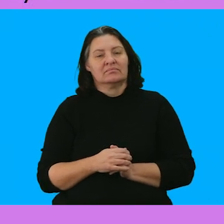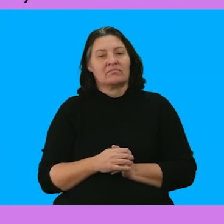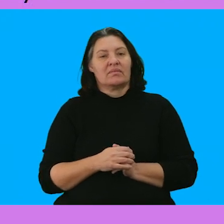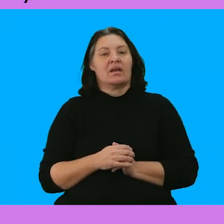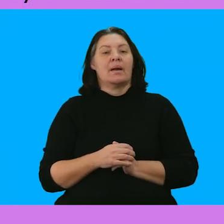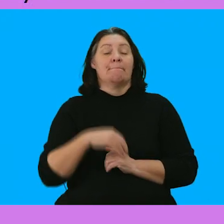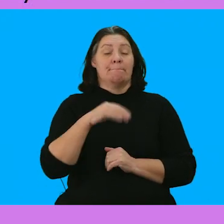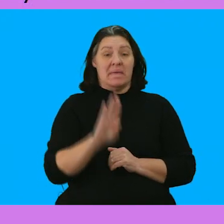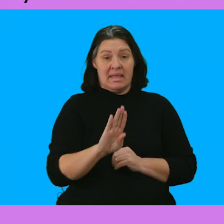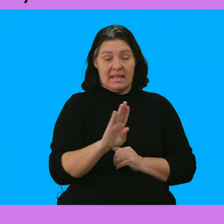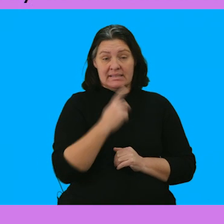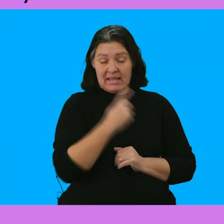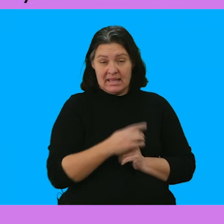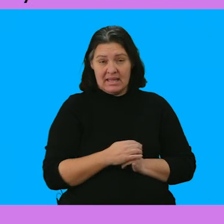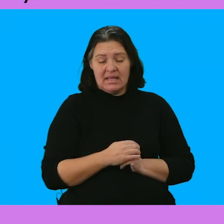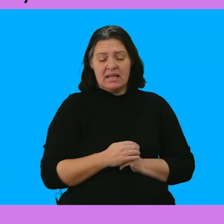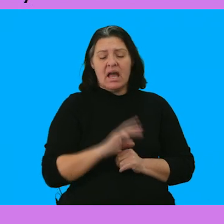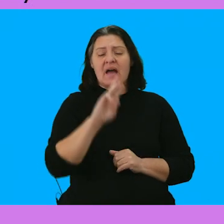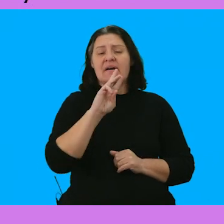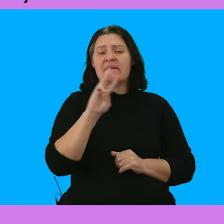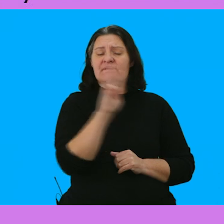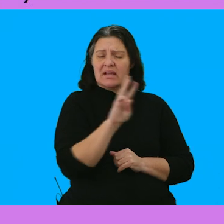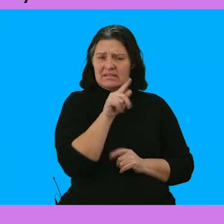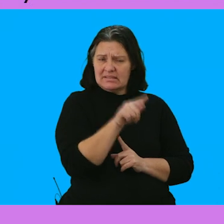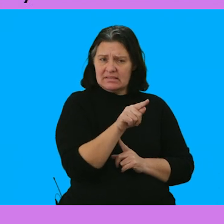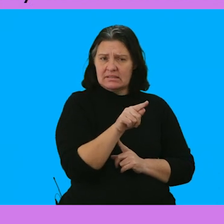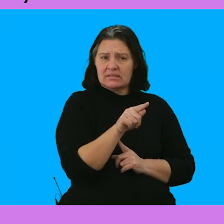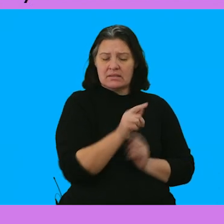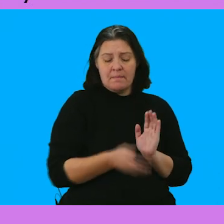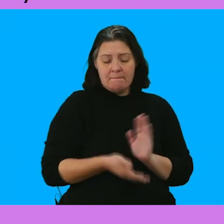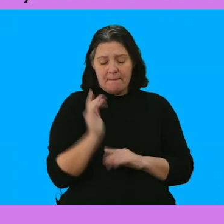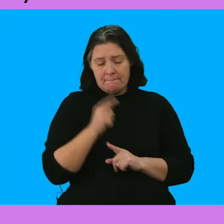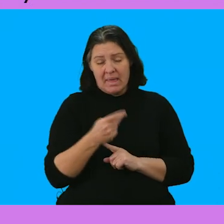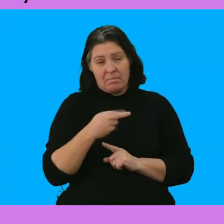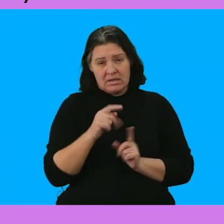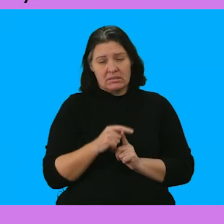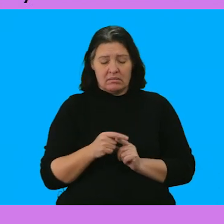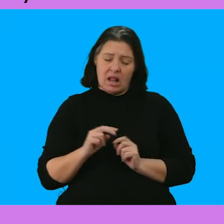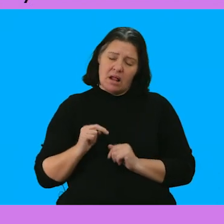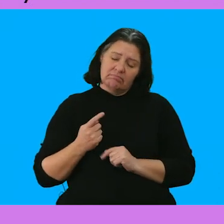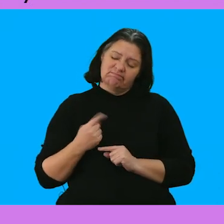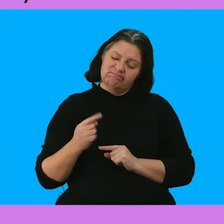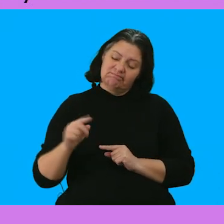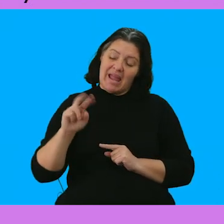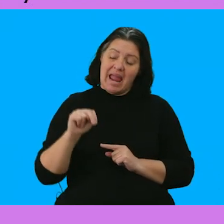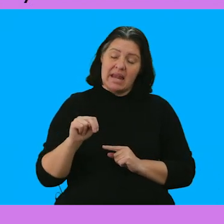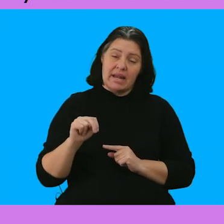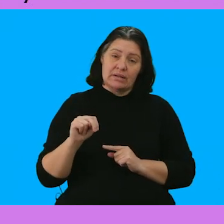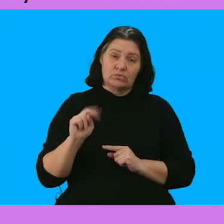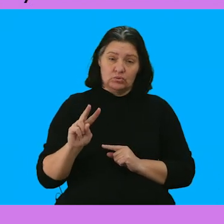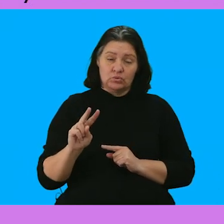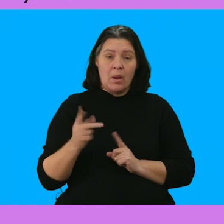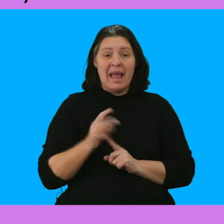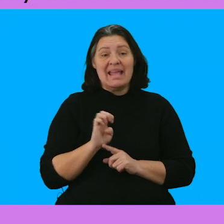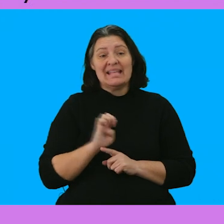N9. Question B says the following. If Wikus leaves Hermanus and travels on the N2 in